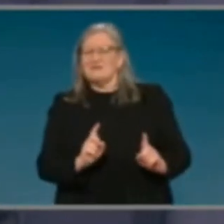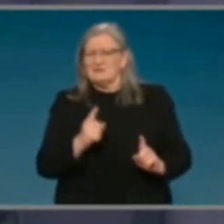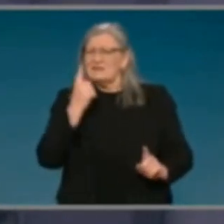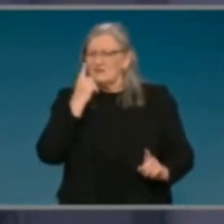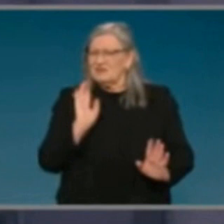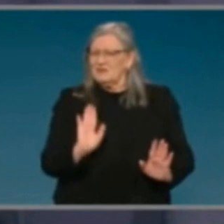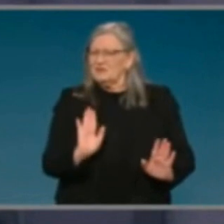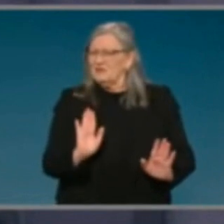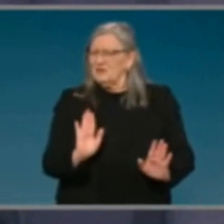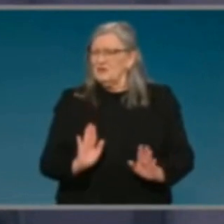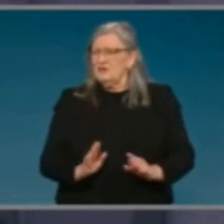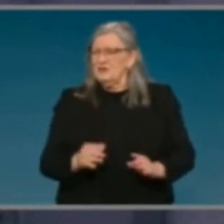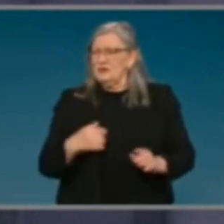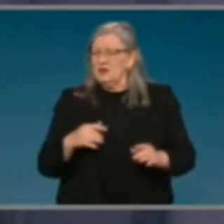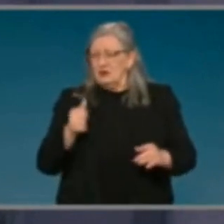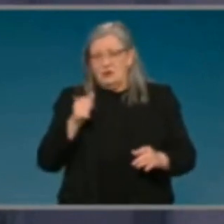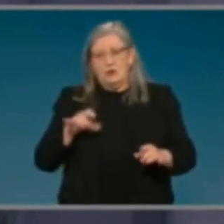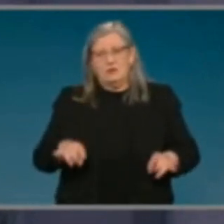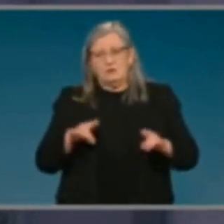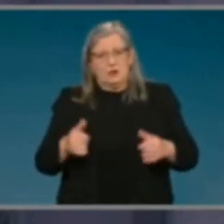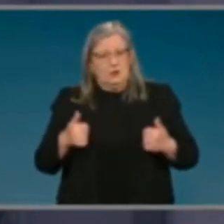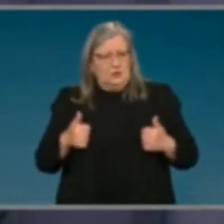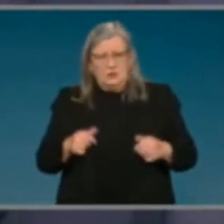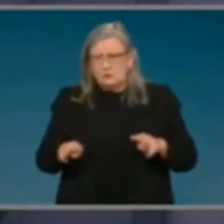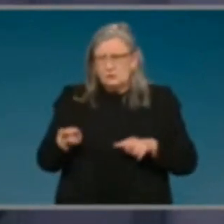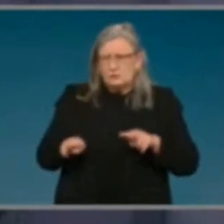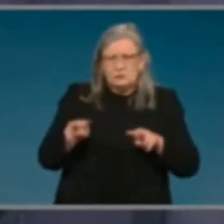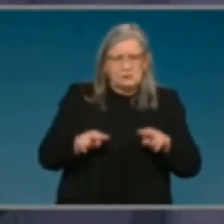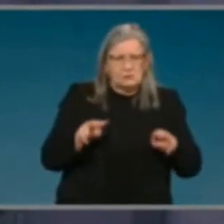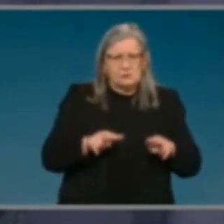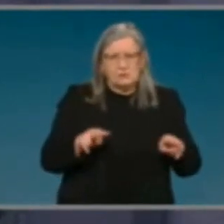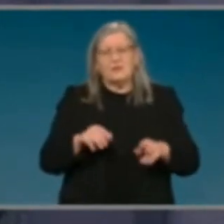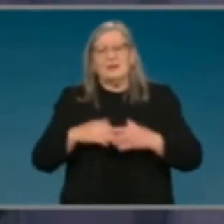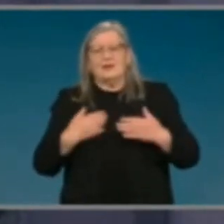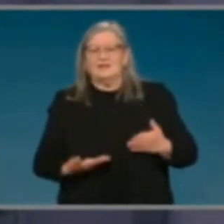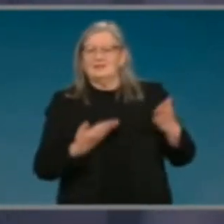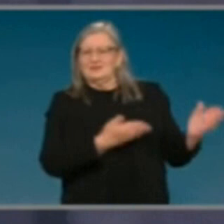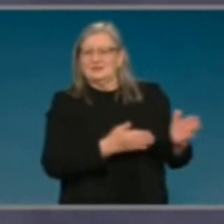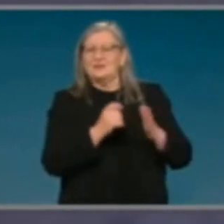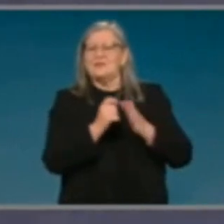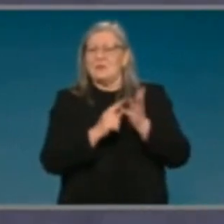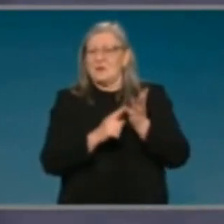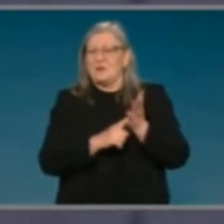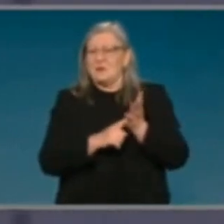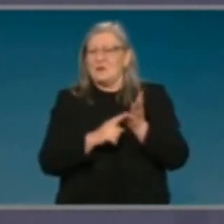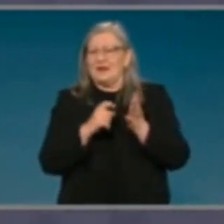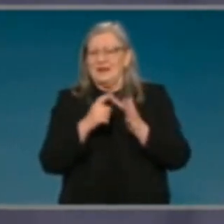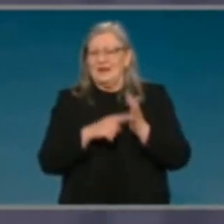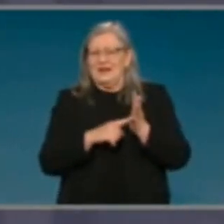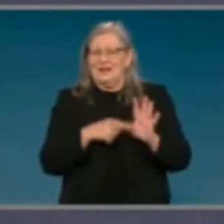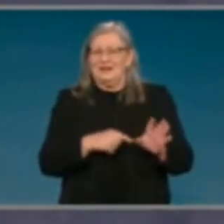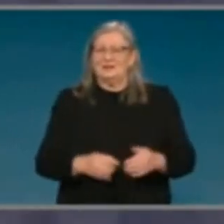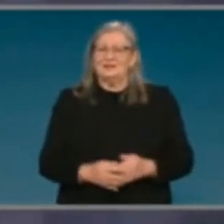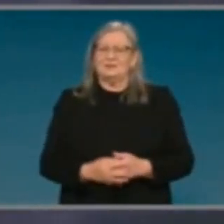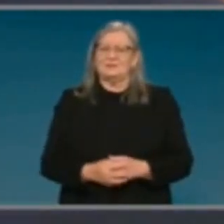scientific hands in the world. And on that, I'll turn to Professor Kelly. Thanks, Minister. So just to reiterate, we have